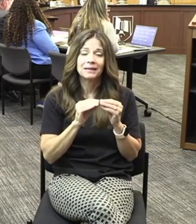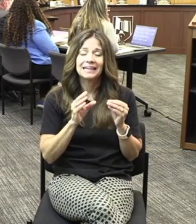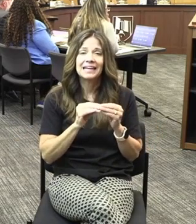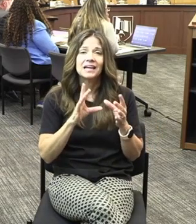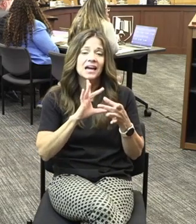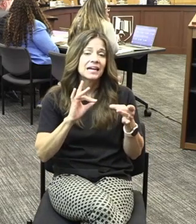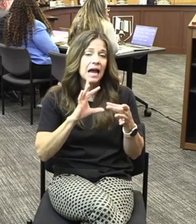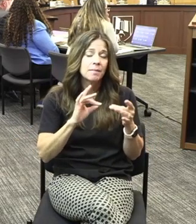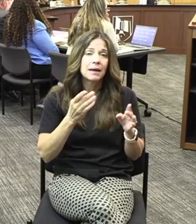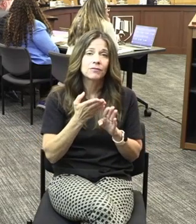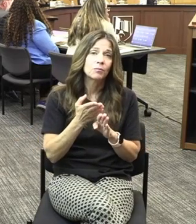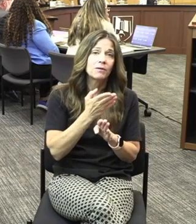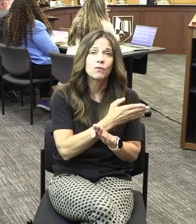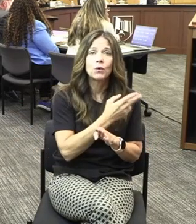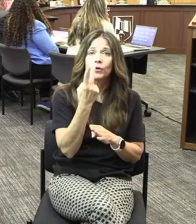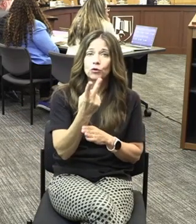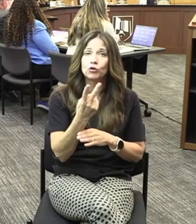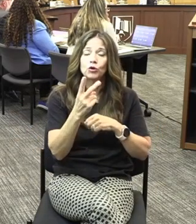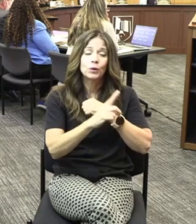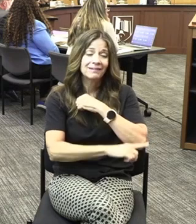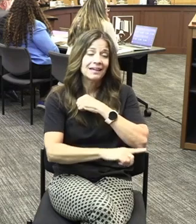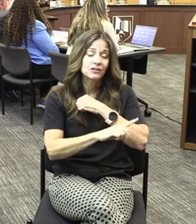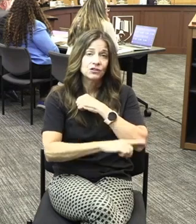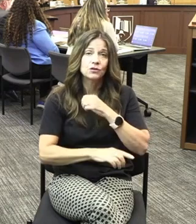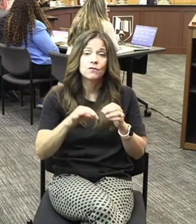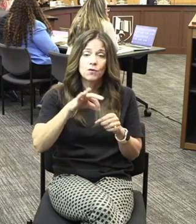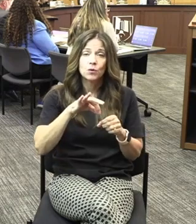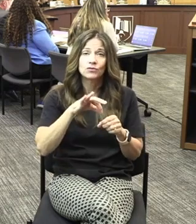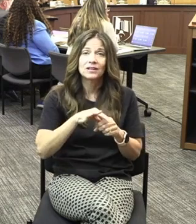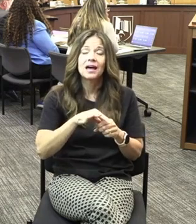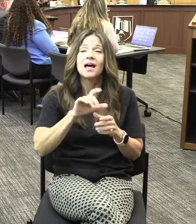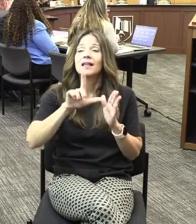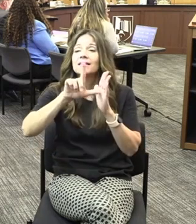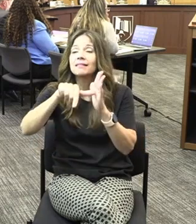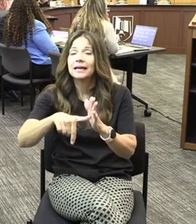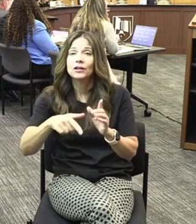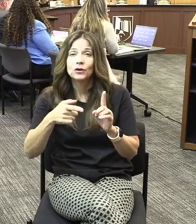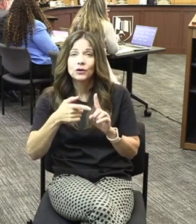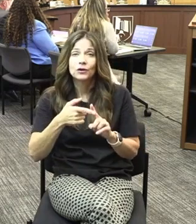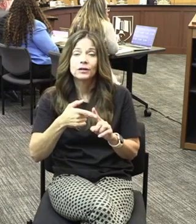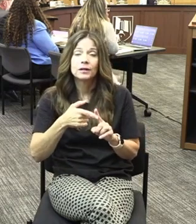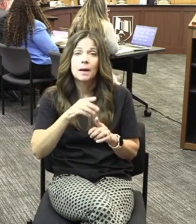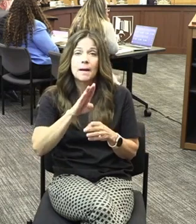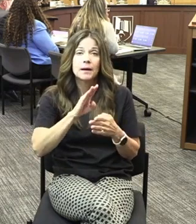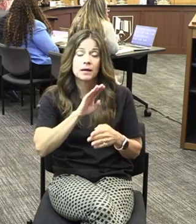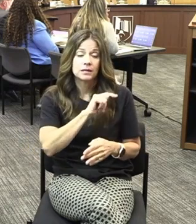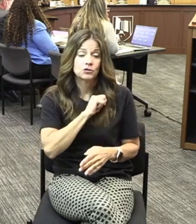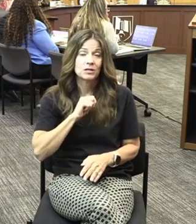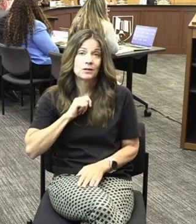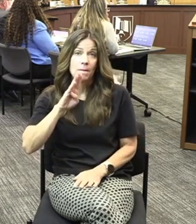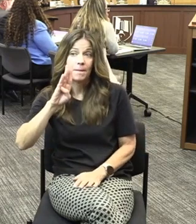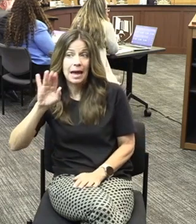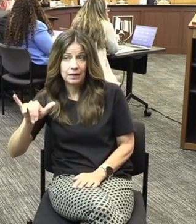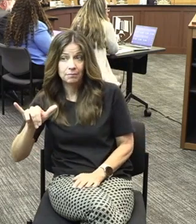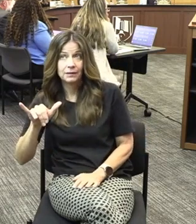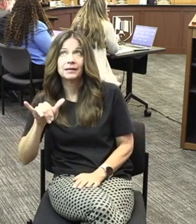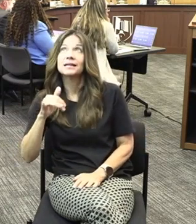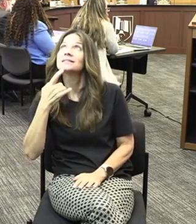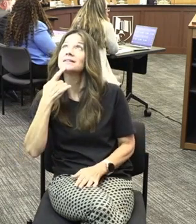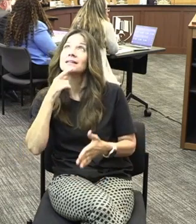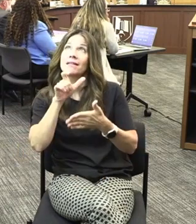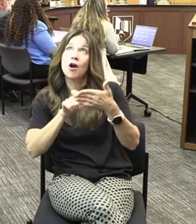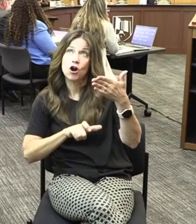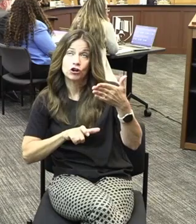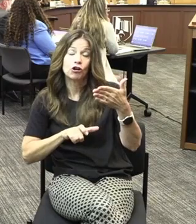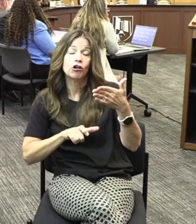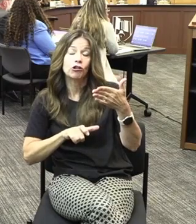before the final 2 censure votes were taken. Later questioning the value of additional censures, Bottomley said, now this is coming right out of Felix Sarber's article in